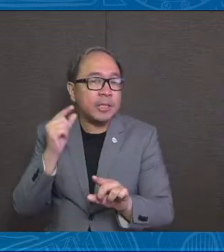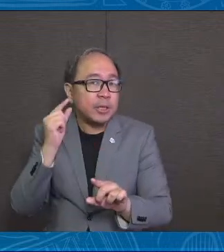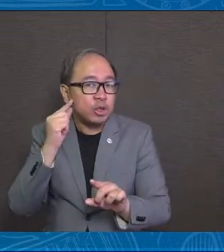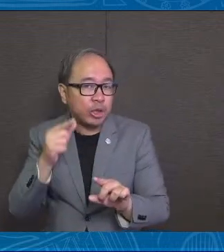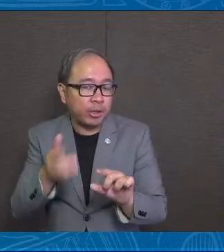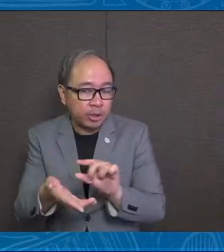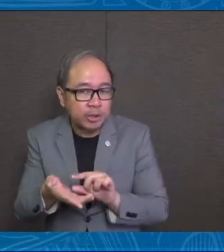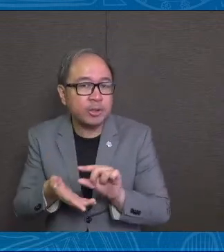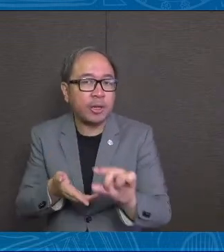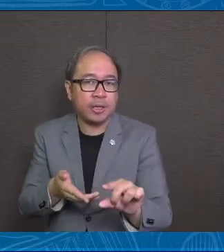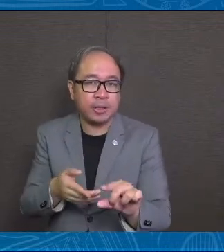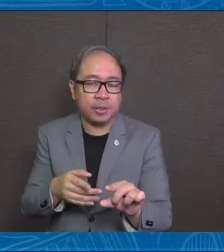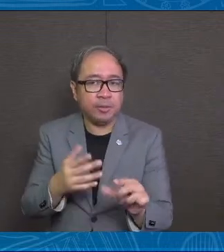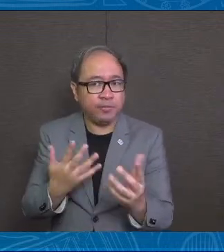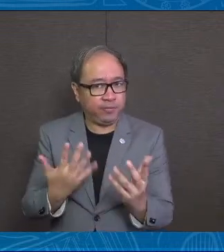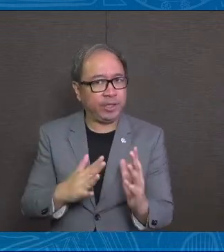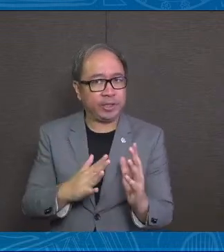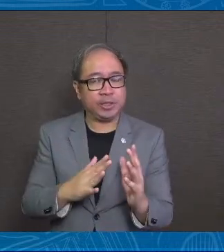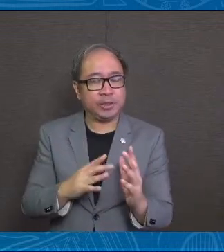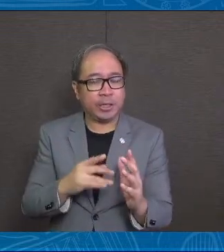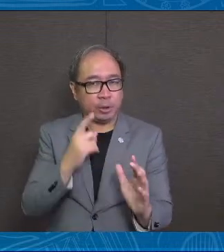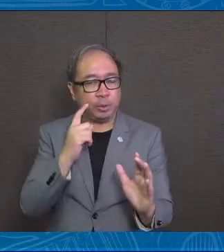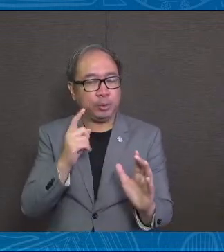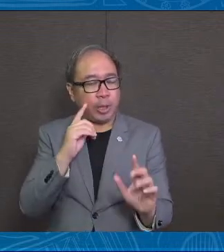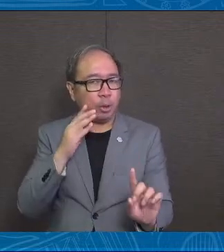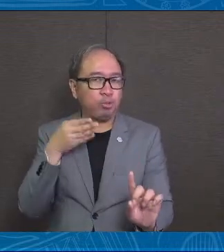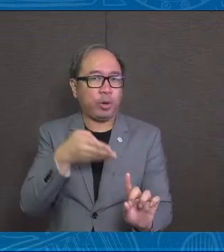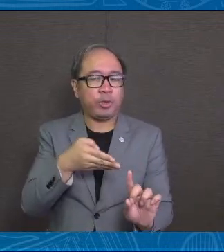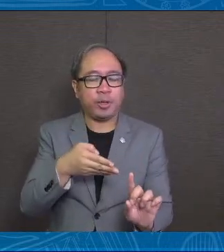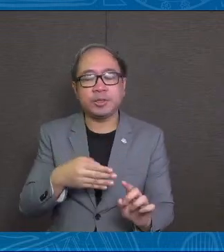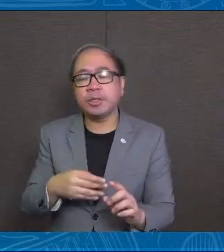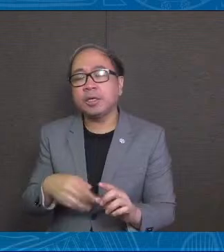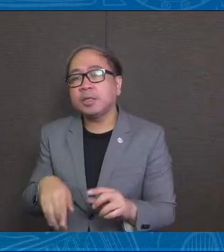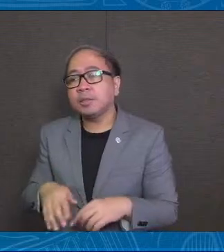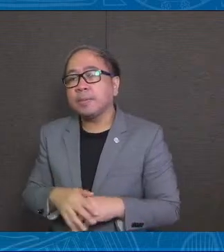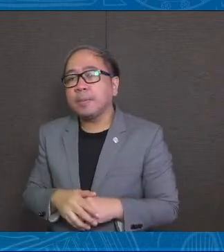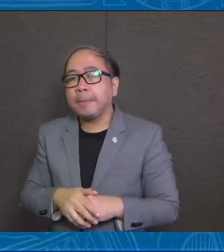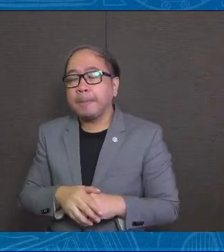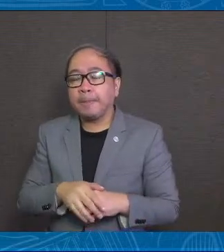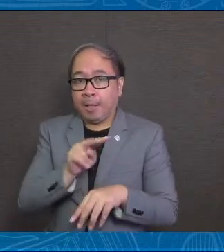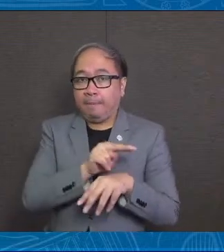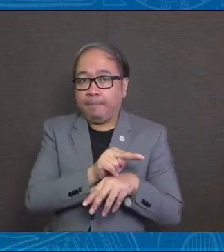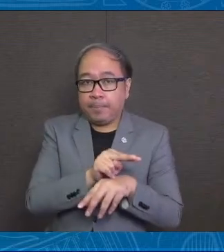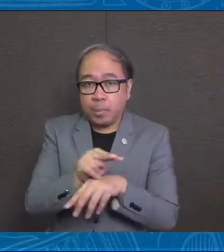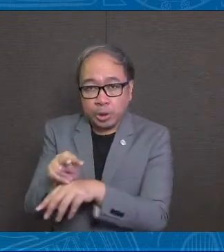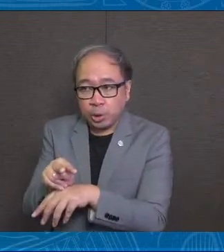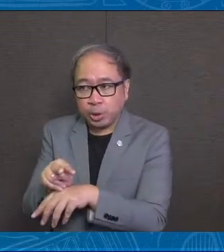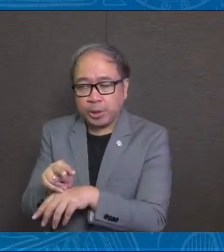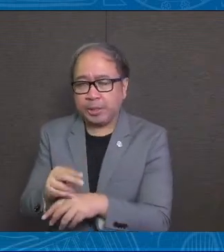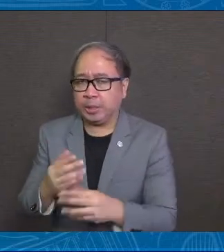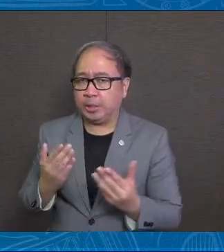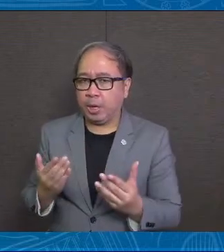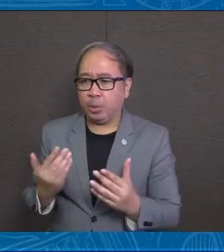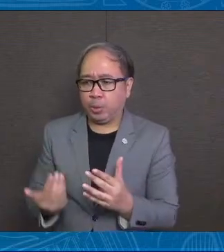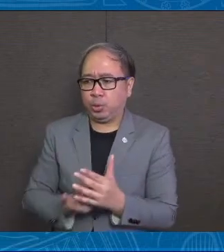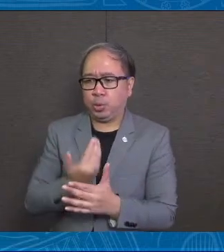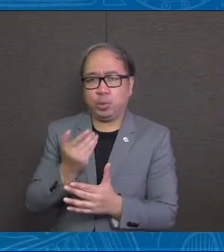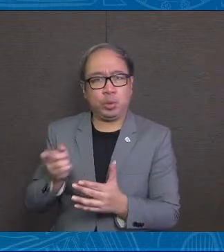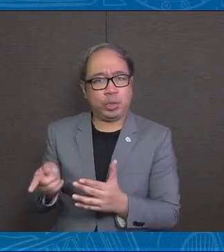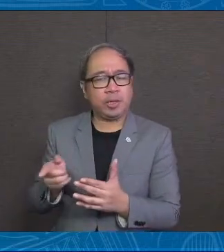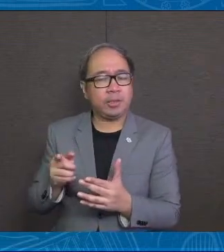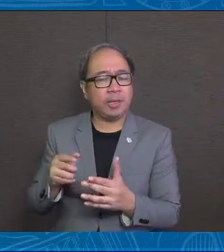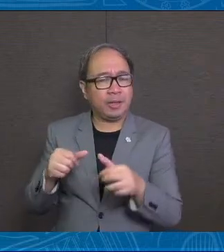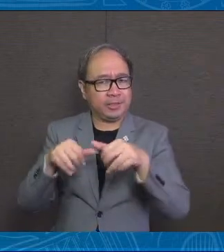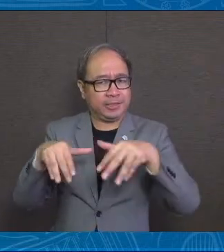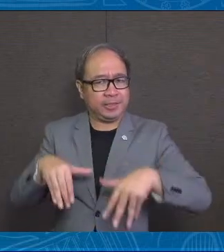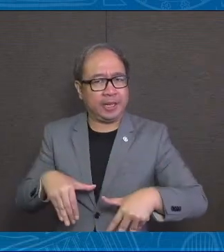And I think when it comes to monitoring, it's also easier now that we have the new FMI system, and